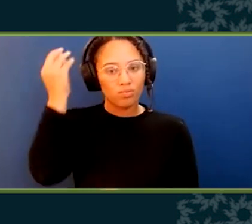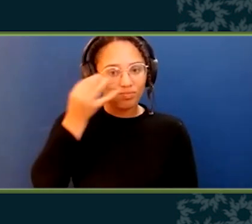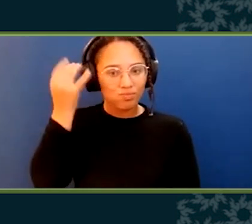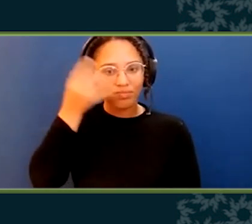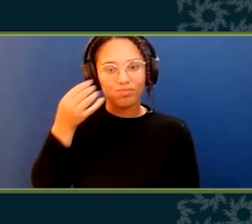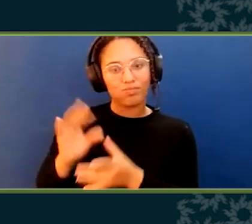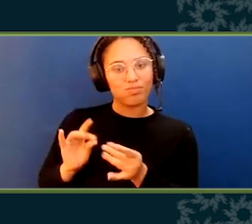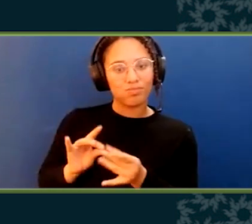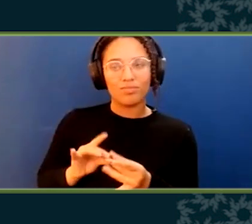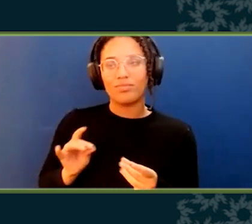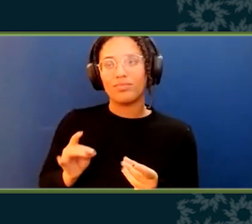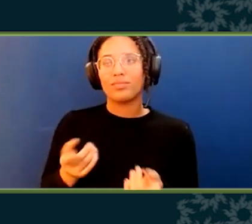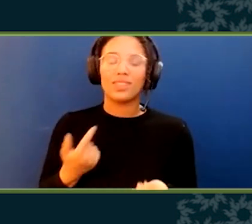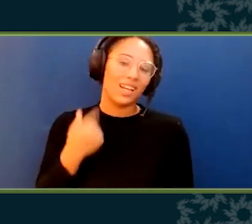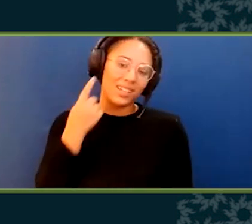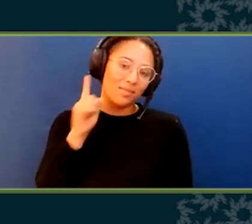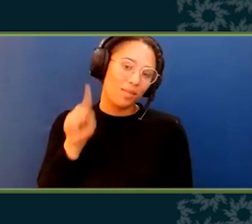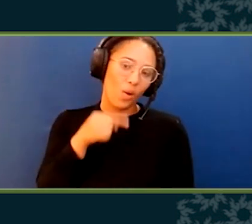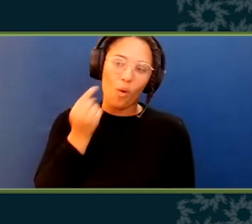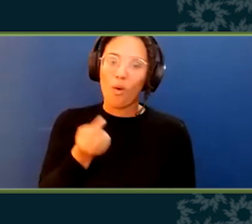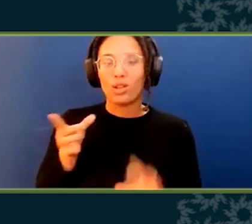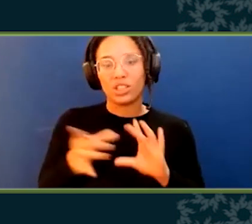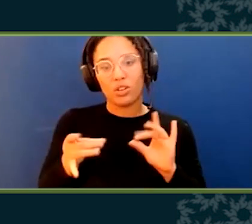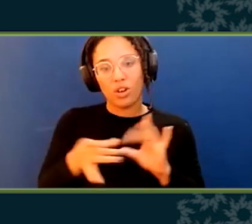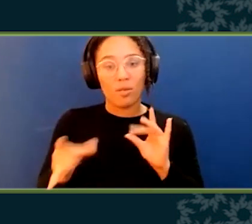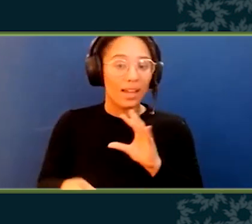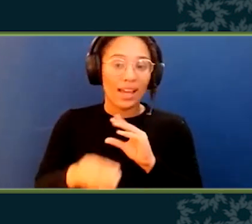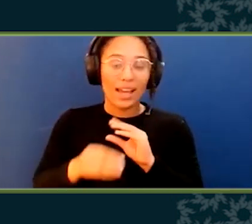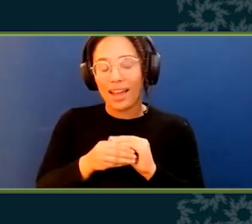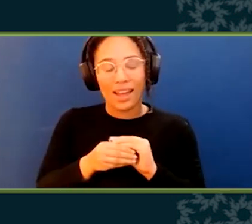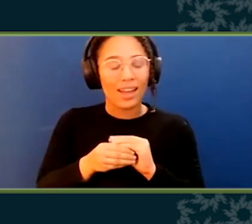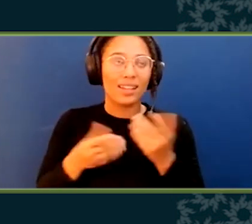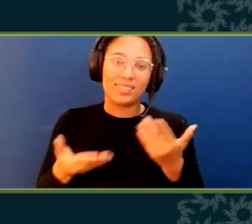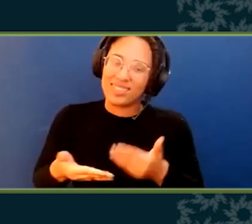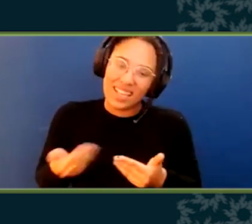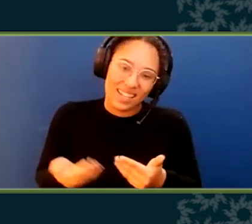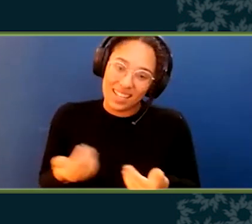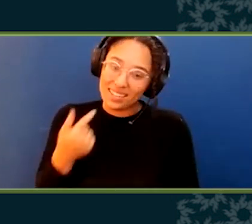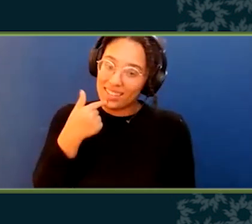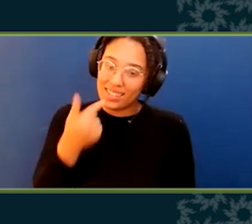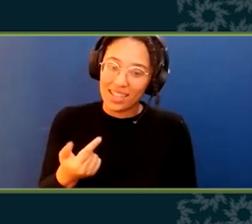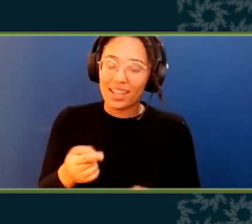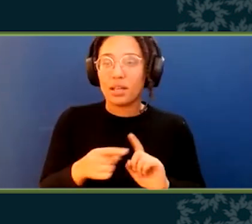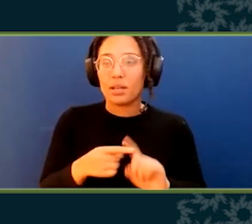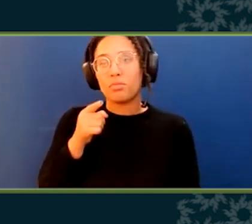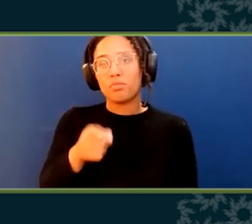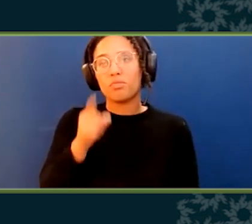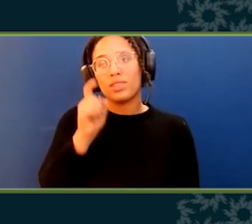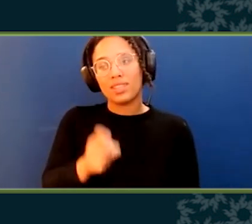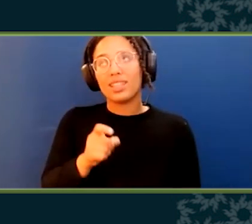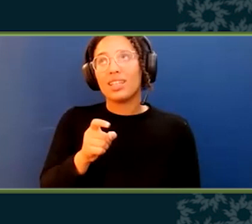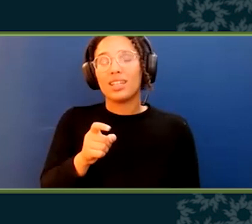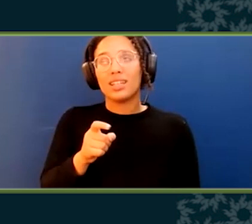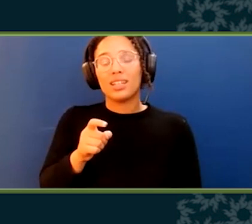add is just the low-hanging fruit of give grace to yourself and to others as best